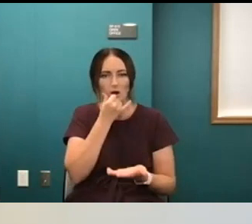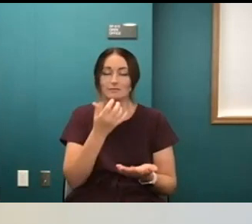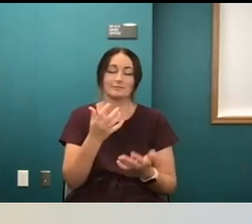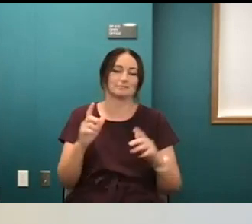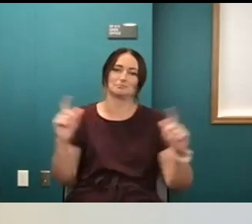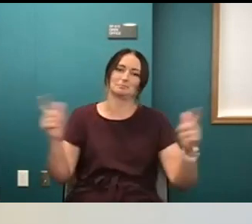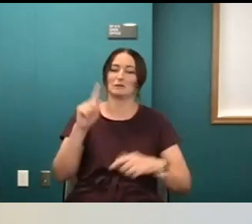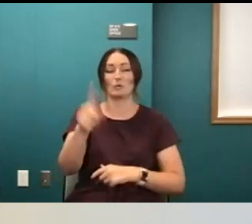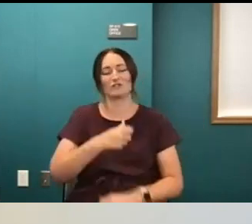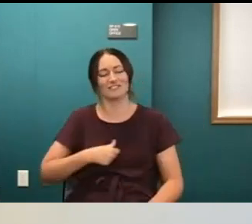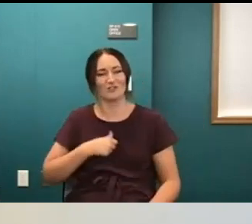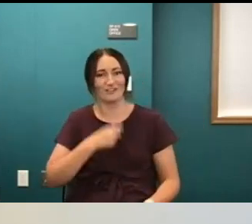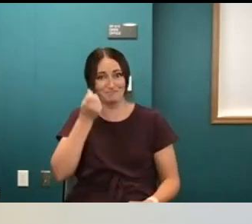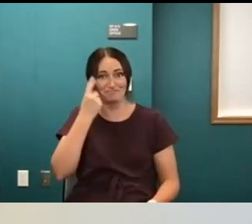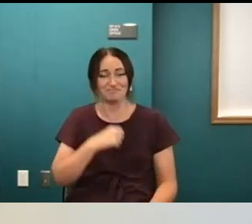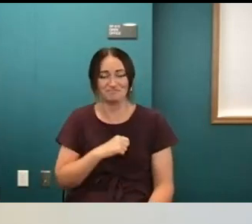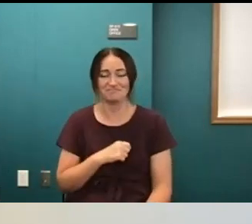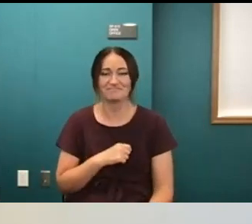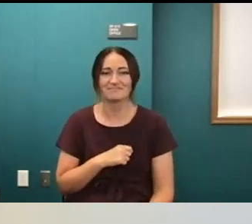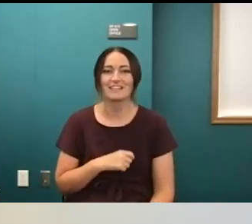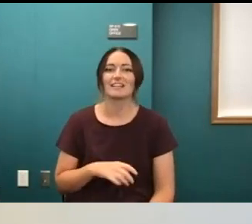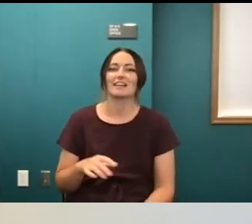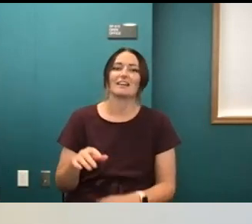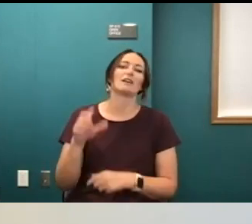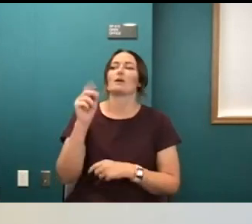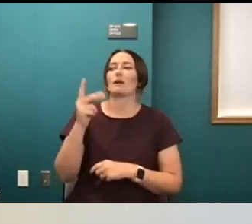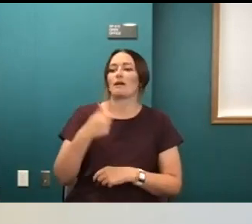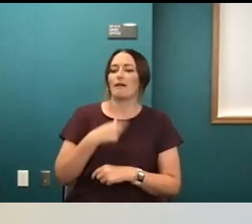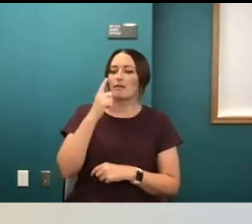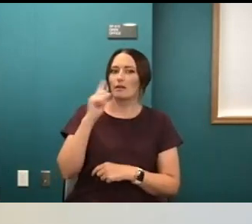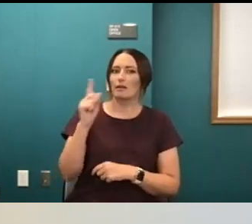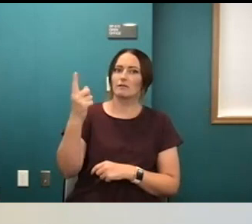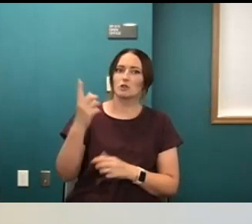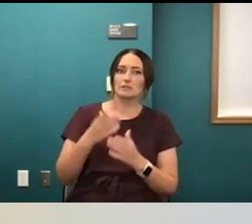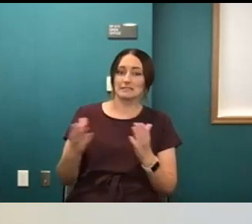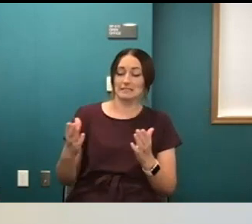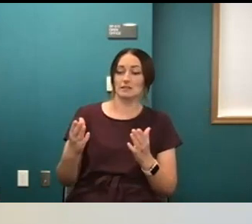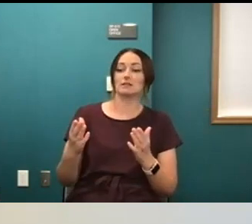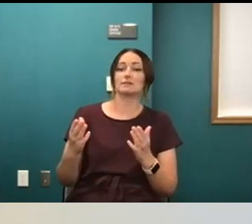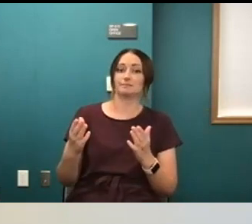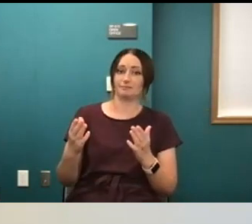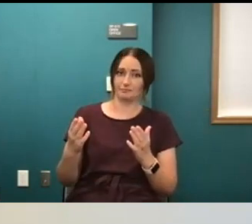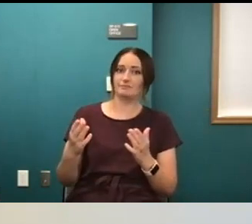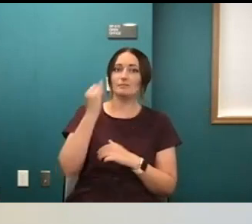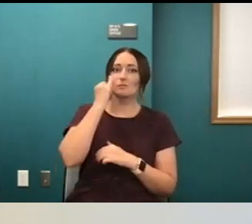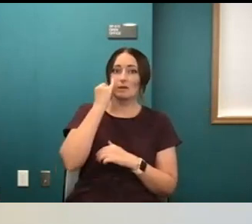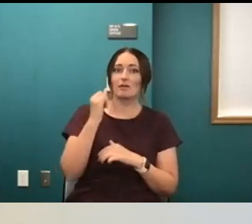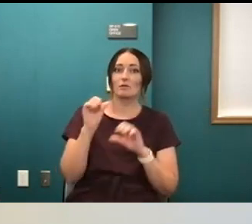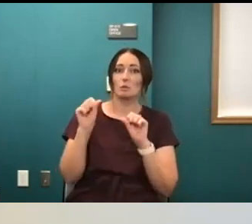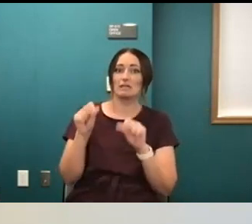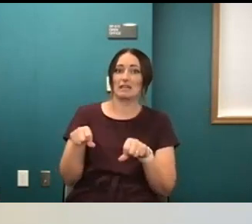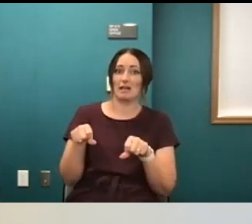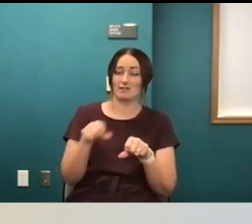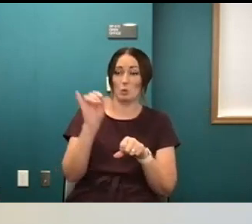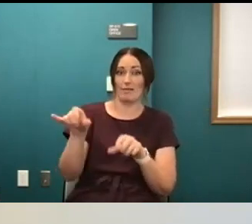Absolutely. So I'll start by saying, I think the first step absolutely should be if there's a way to get this family in touch with